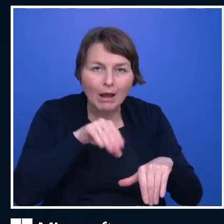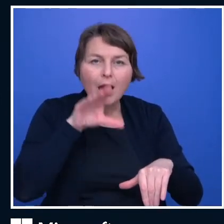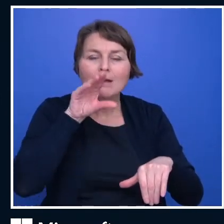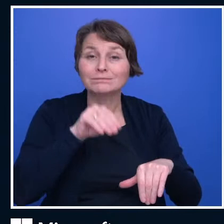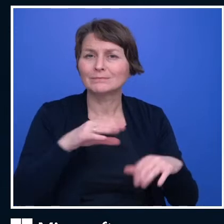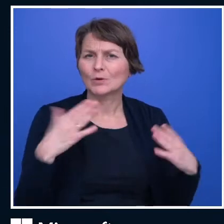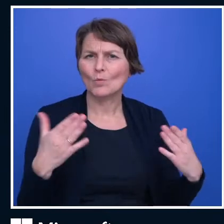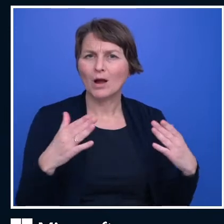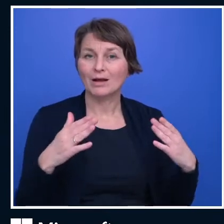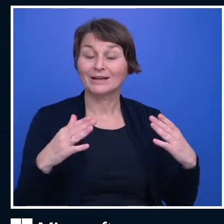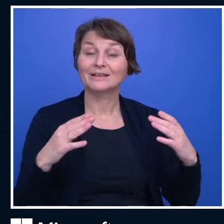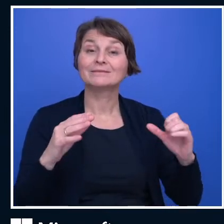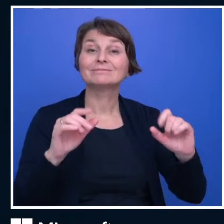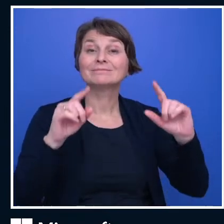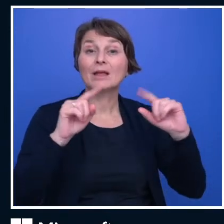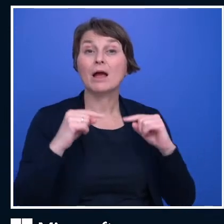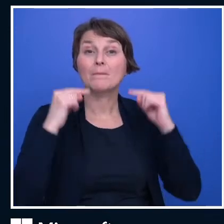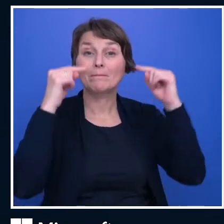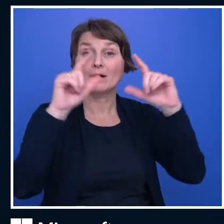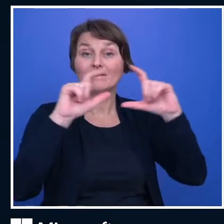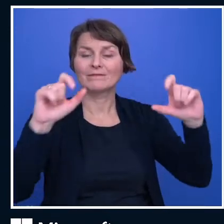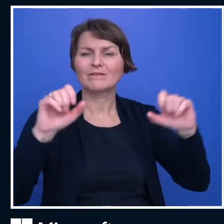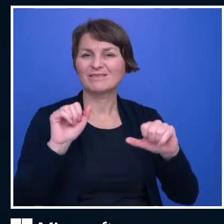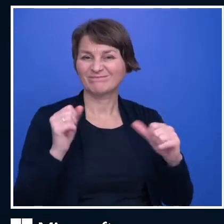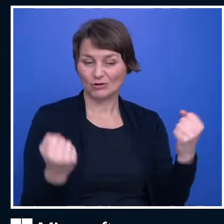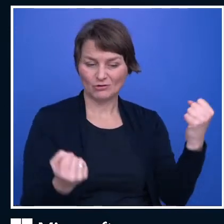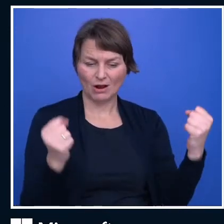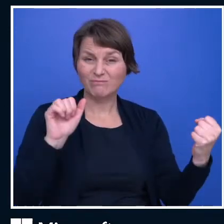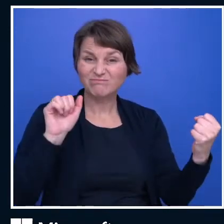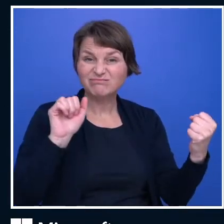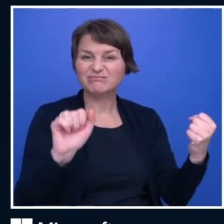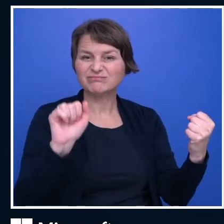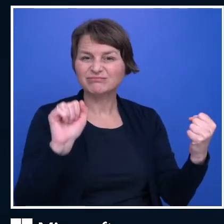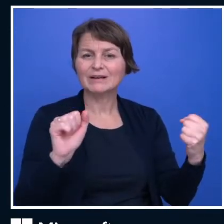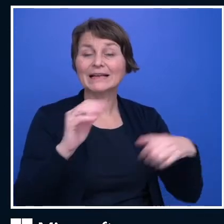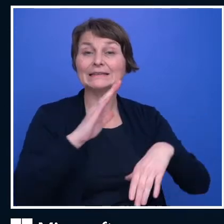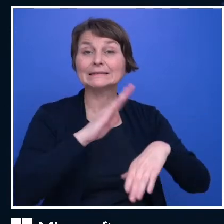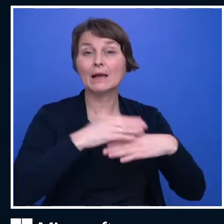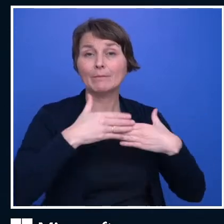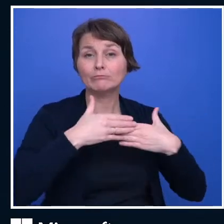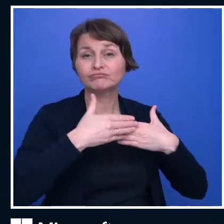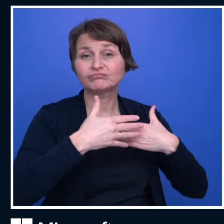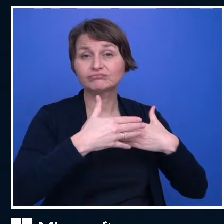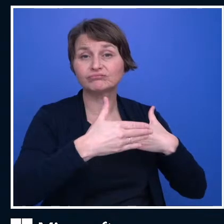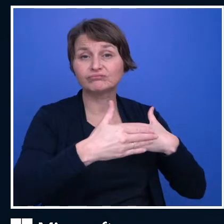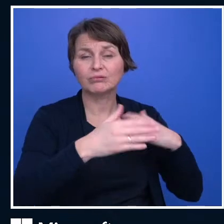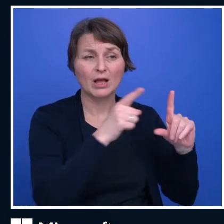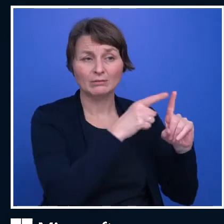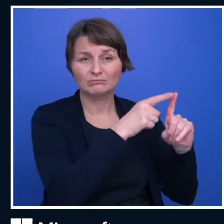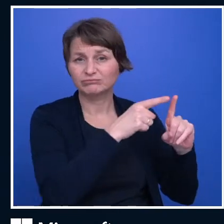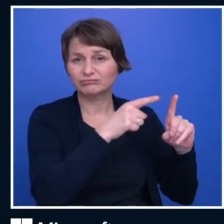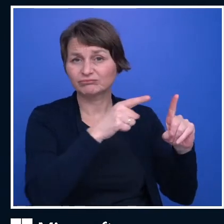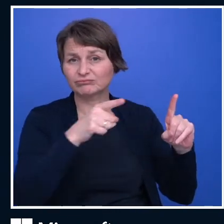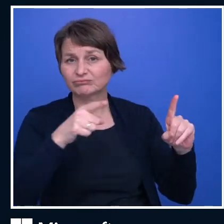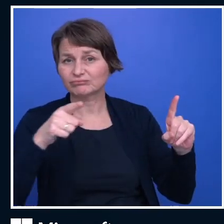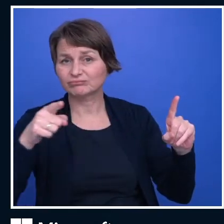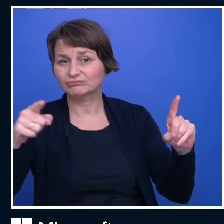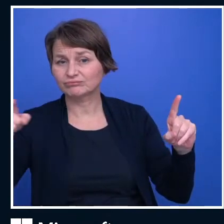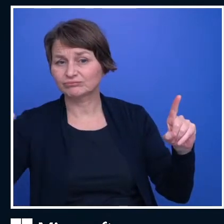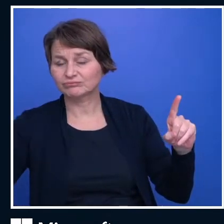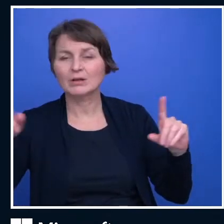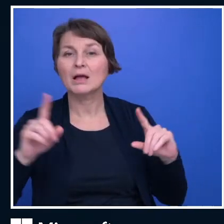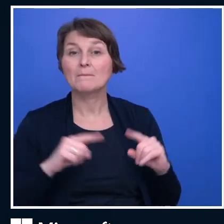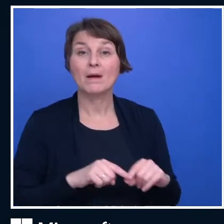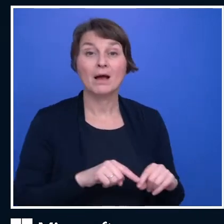continuous and elongated interval, whereas a dog barking is of short intervals but with high decibels.